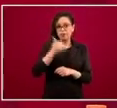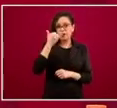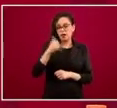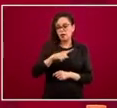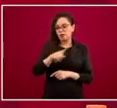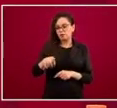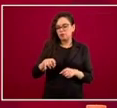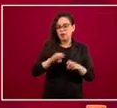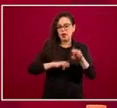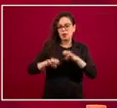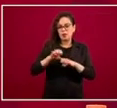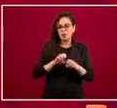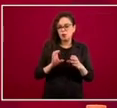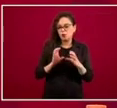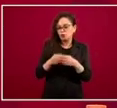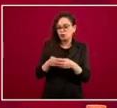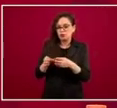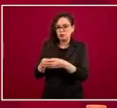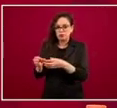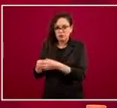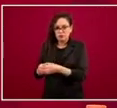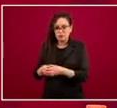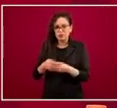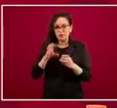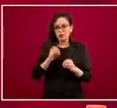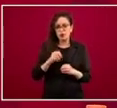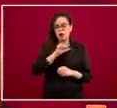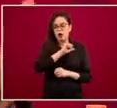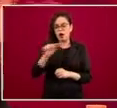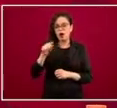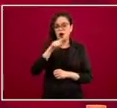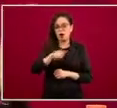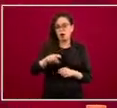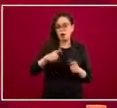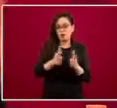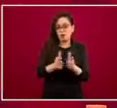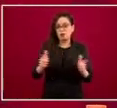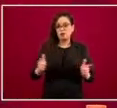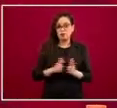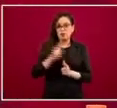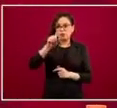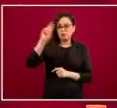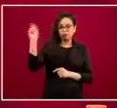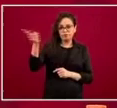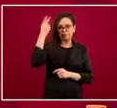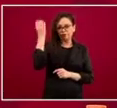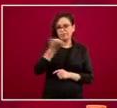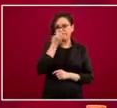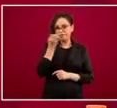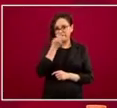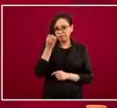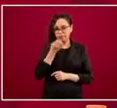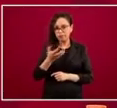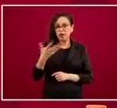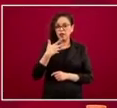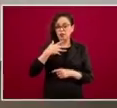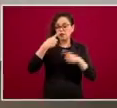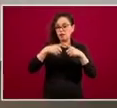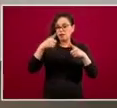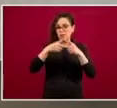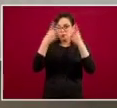organizations, and also small enterprises and small academic groups that have been sending